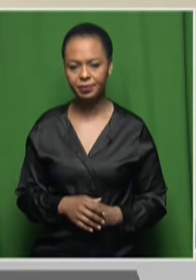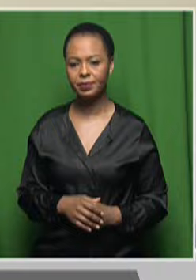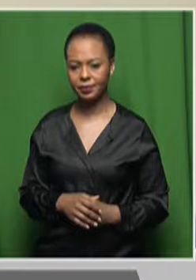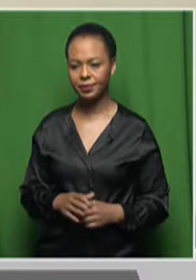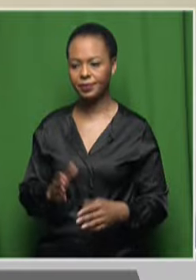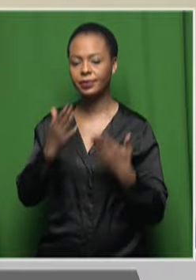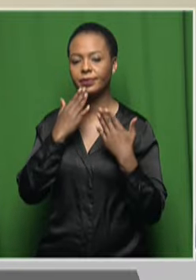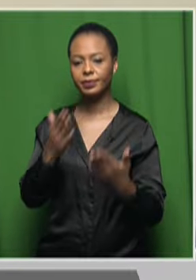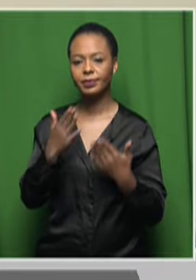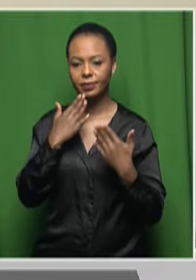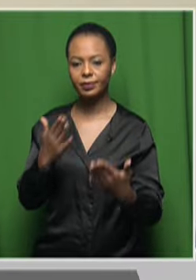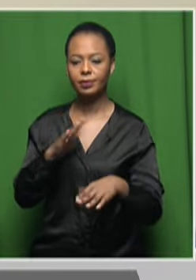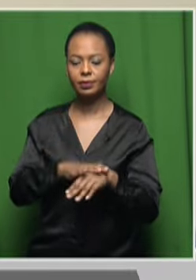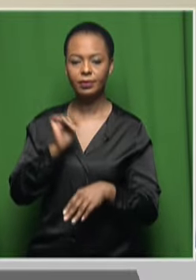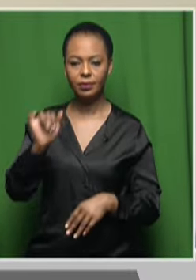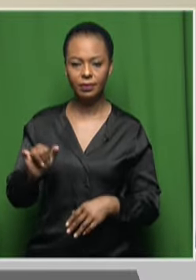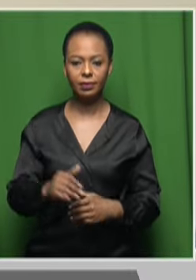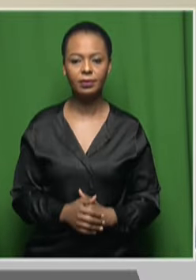very much for your time.